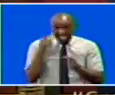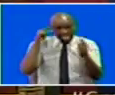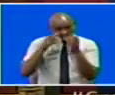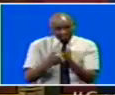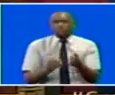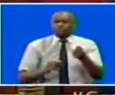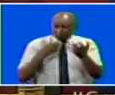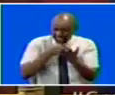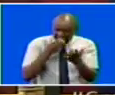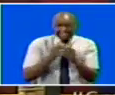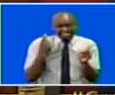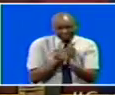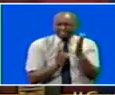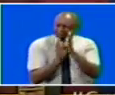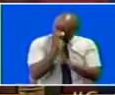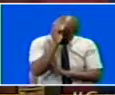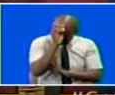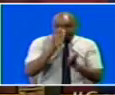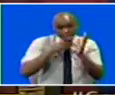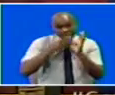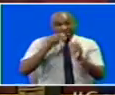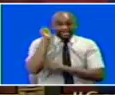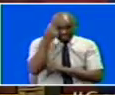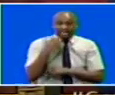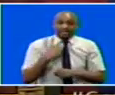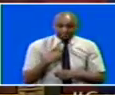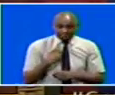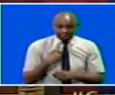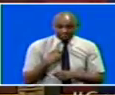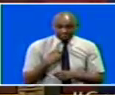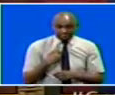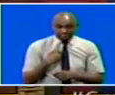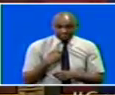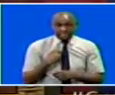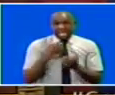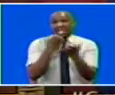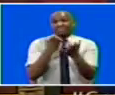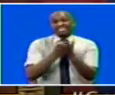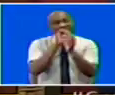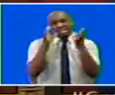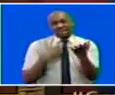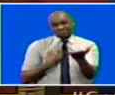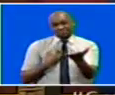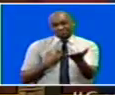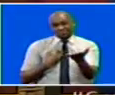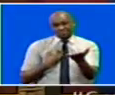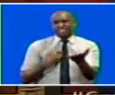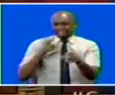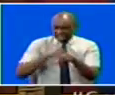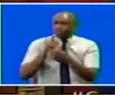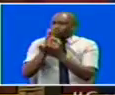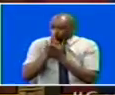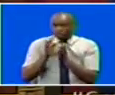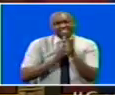the most aggressive development agenda in Kenya's history. The evidence of the greatly